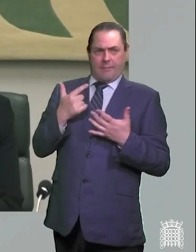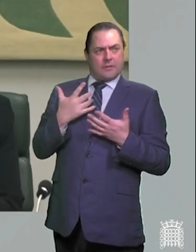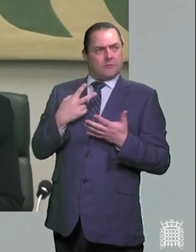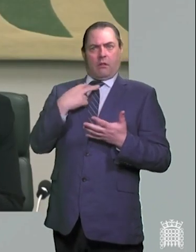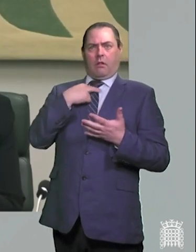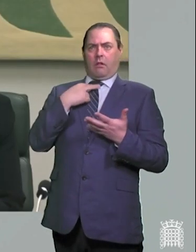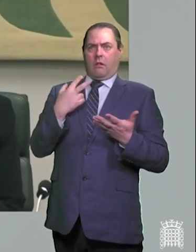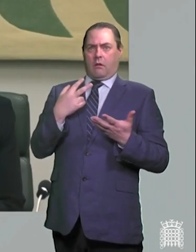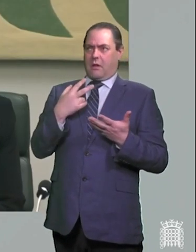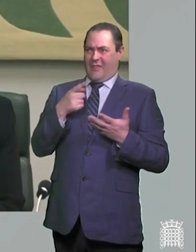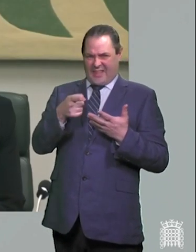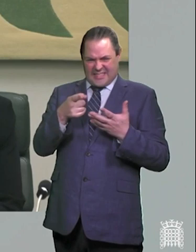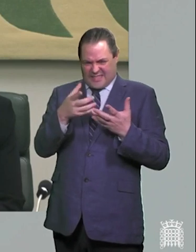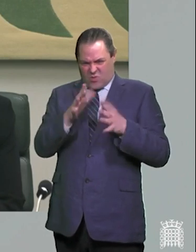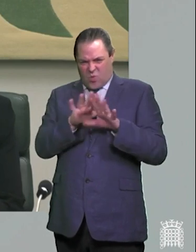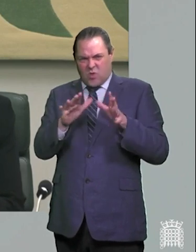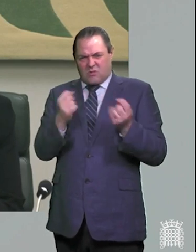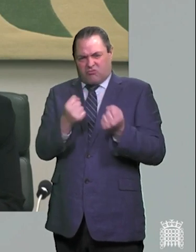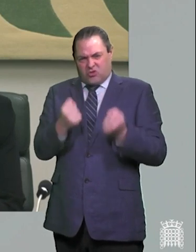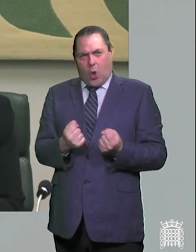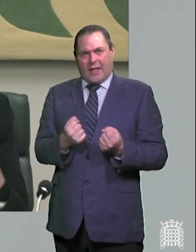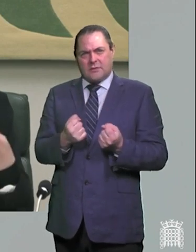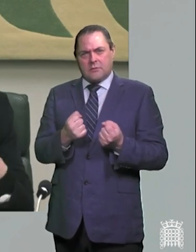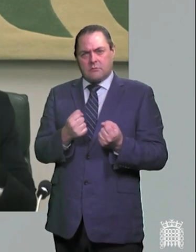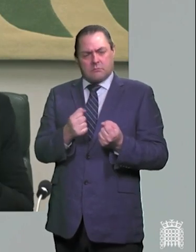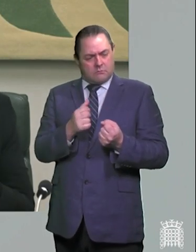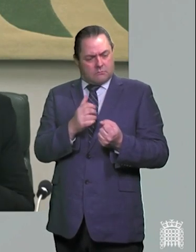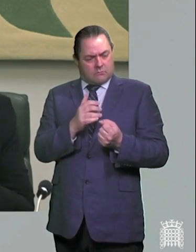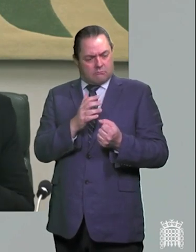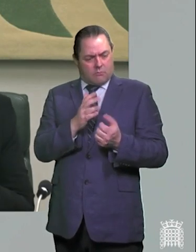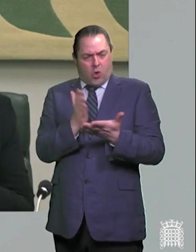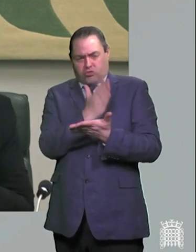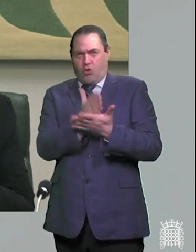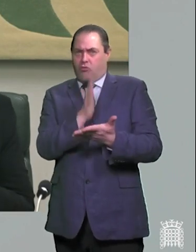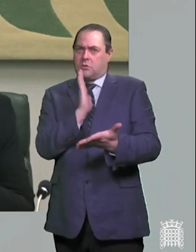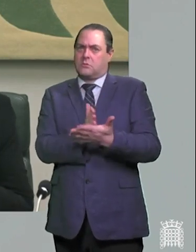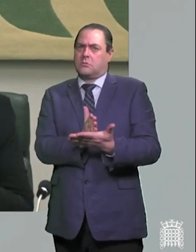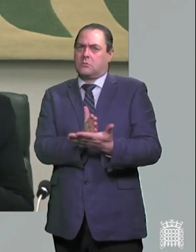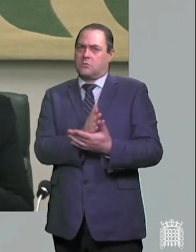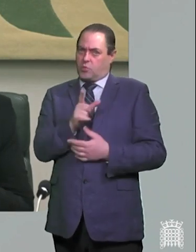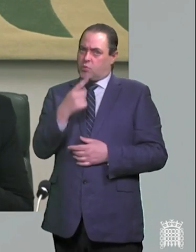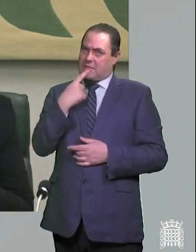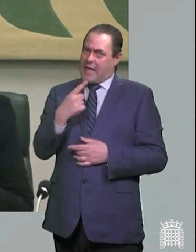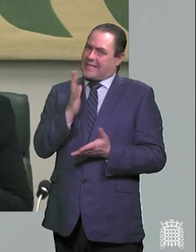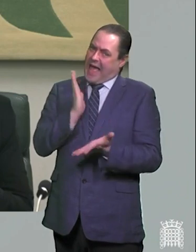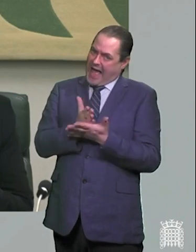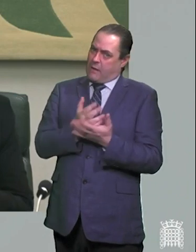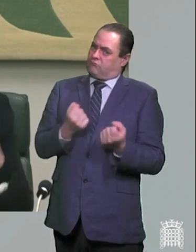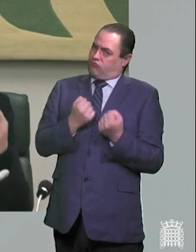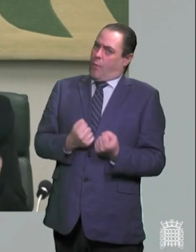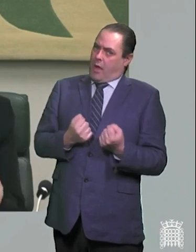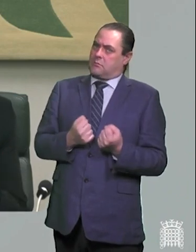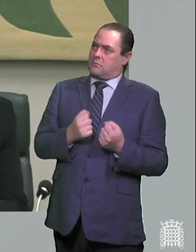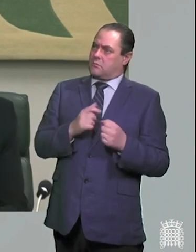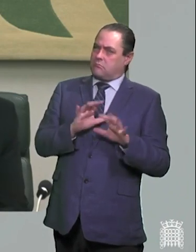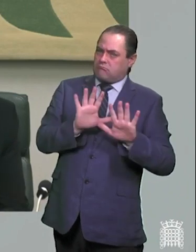dismayed about the flimsy nature of this assurance when we took it at face value that these assurances amounted to something,